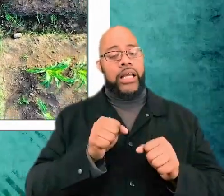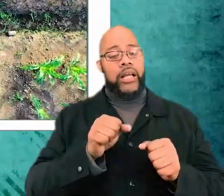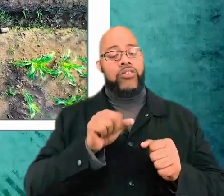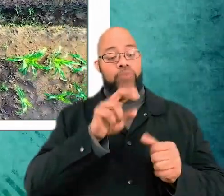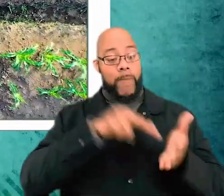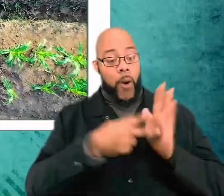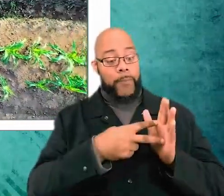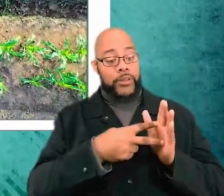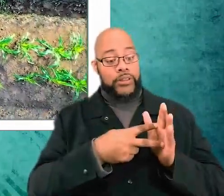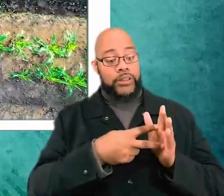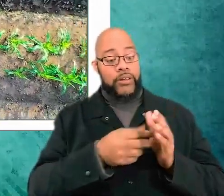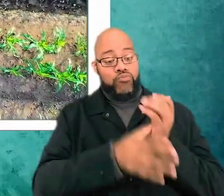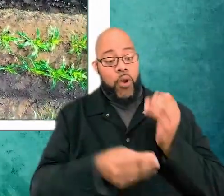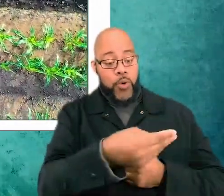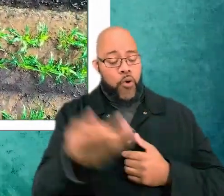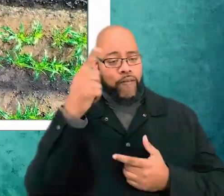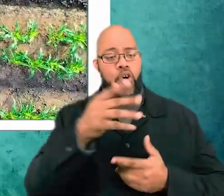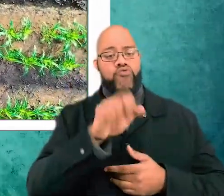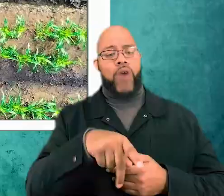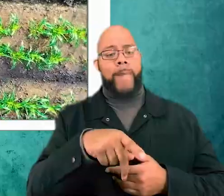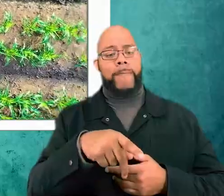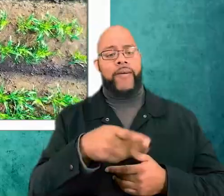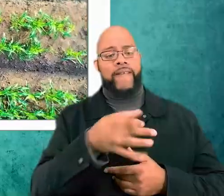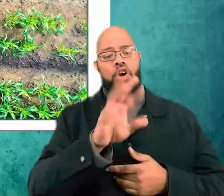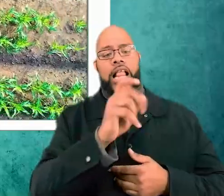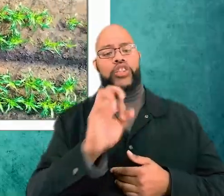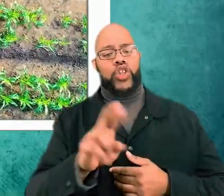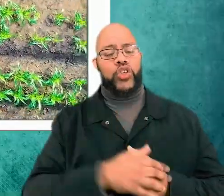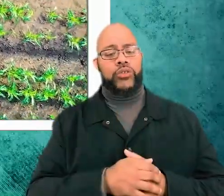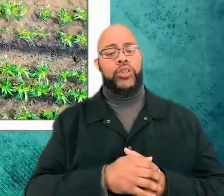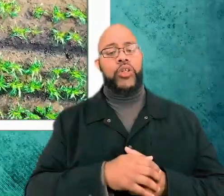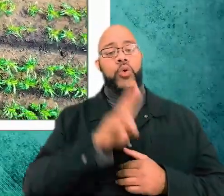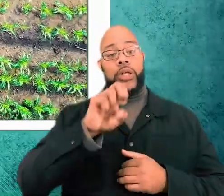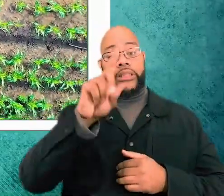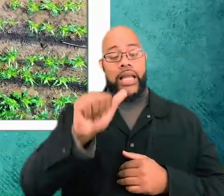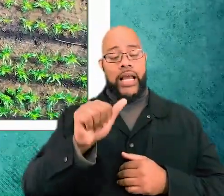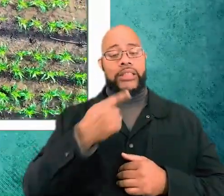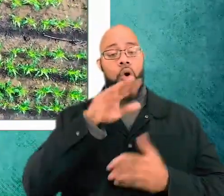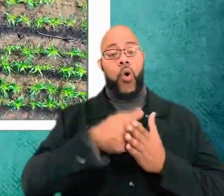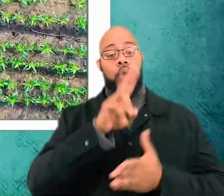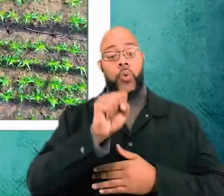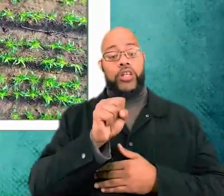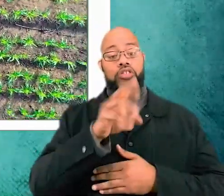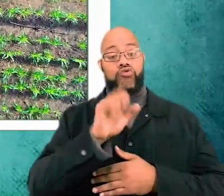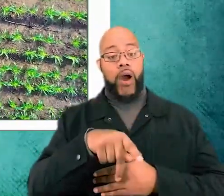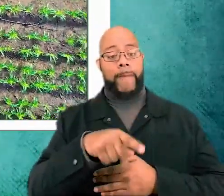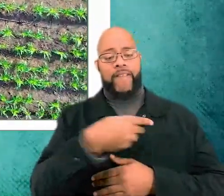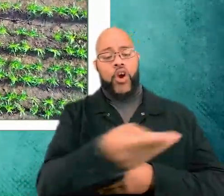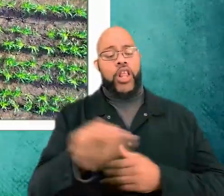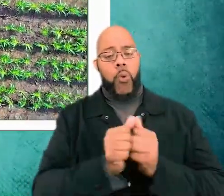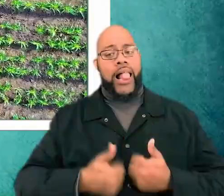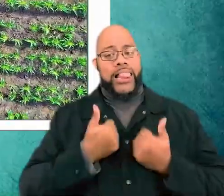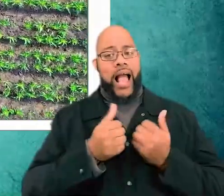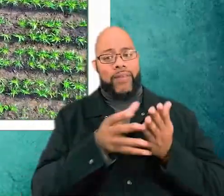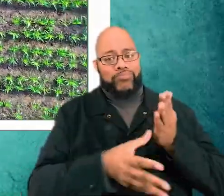manure for crop fertilization. According to the Department of Agriculture, only about 8% of all U.S. cropland is fertilized with livestock